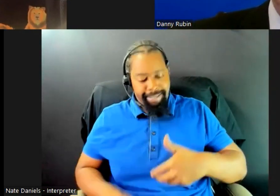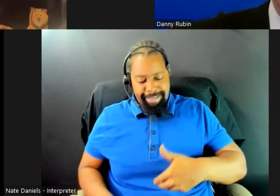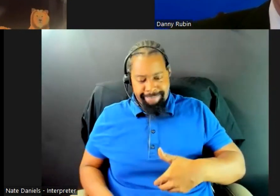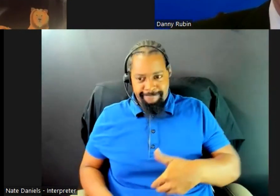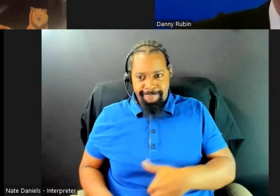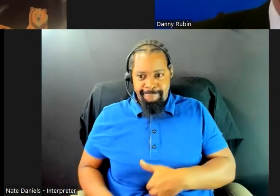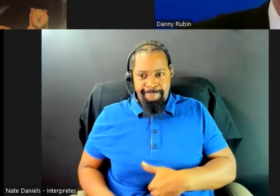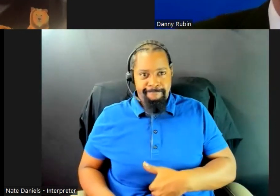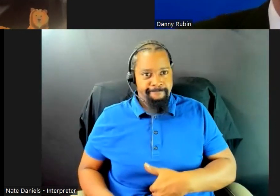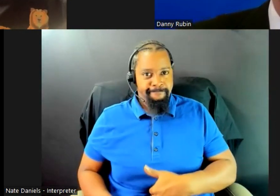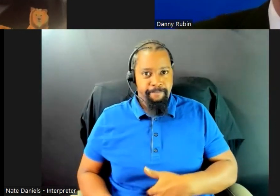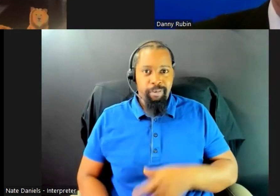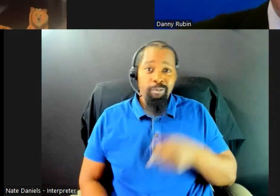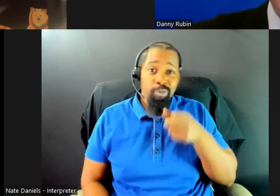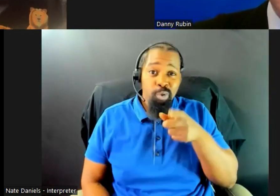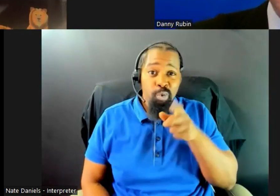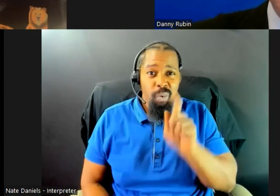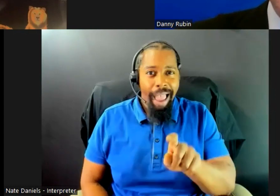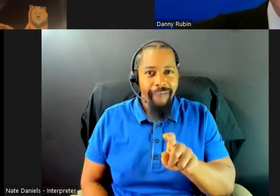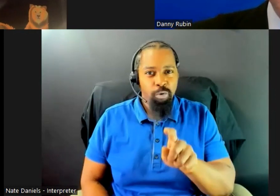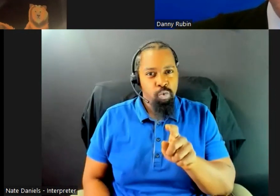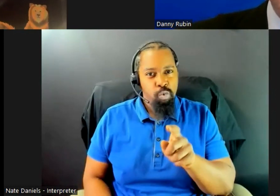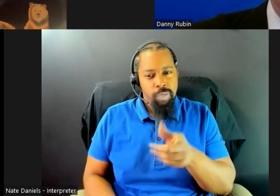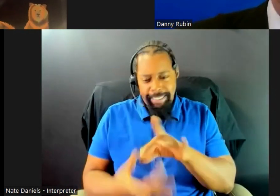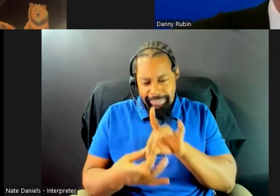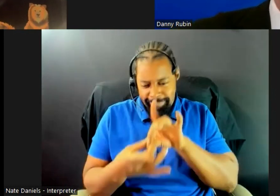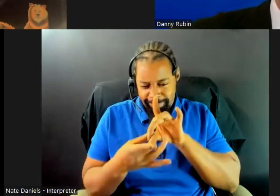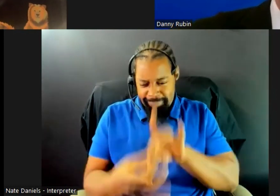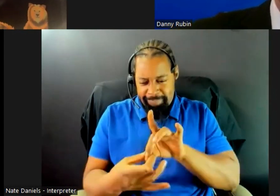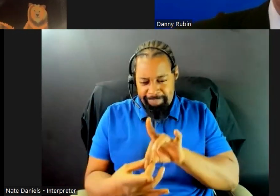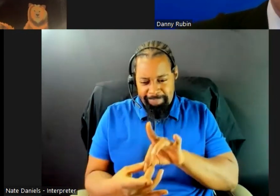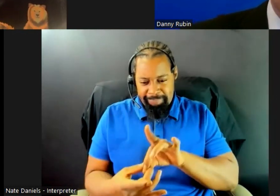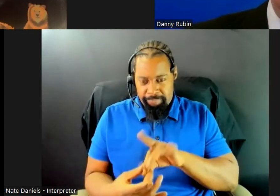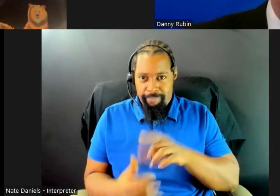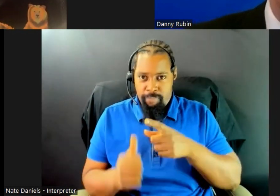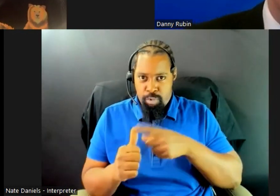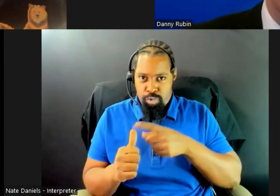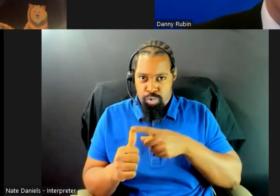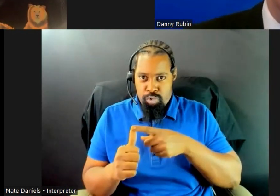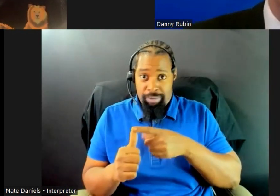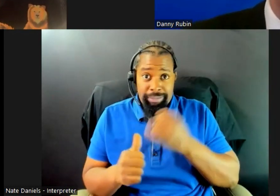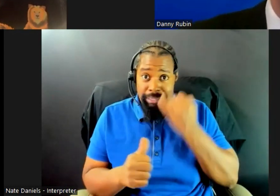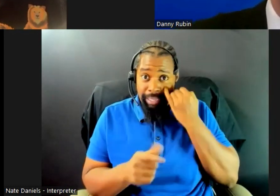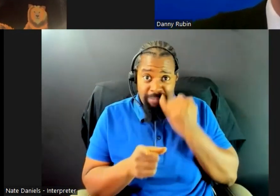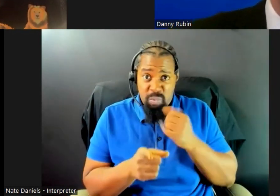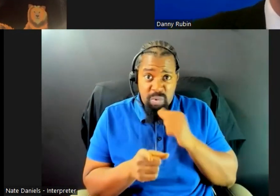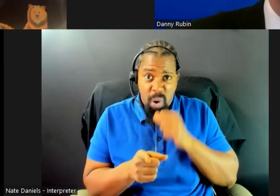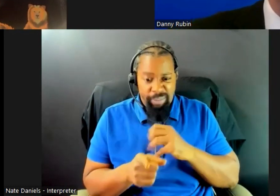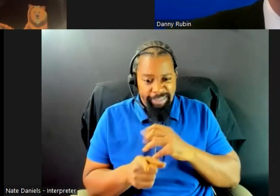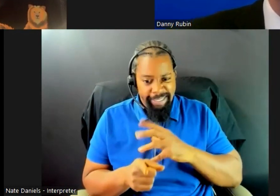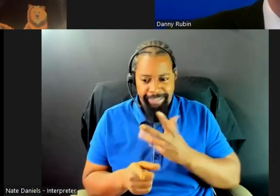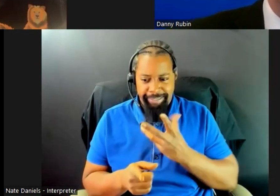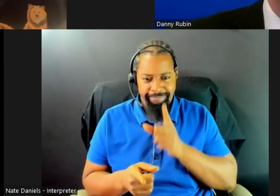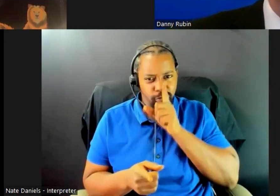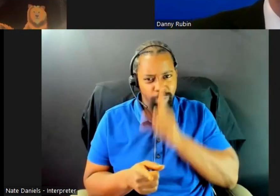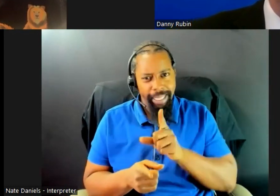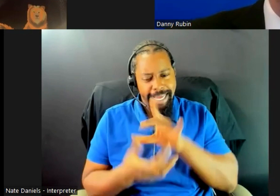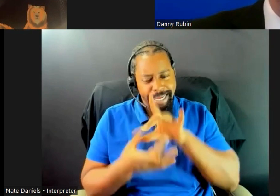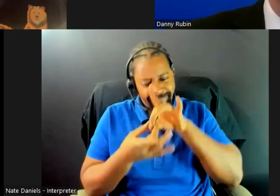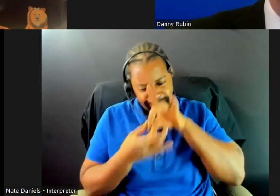Wow. And you have to realize that being able to do that